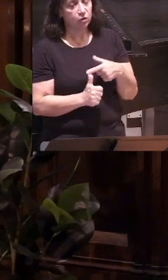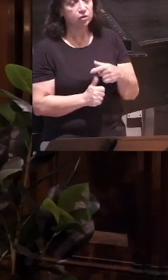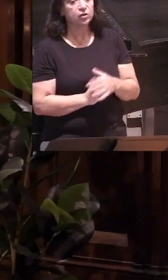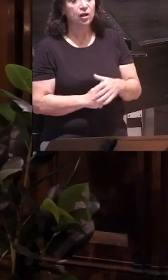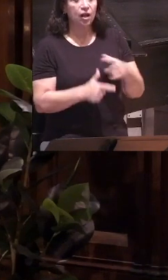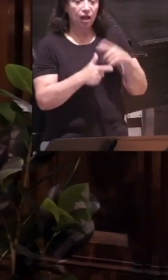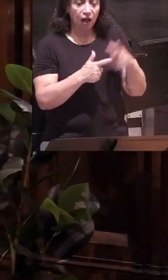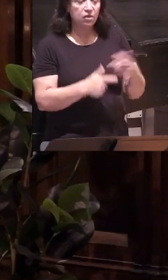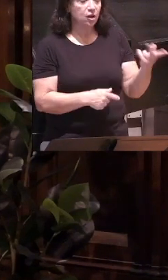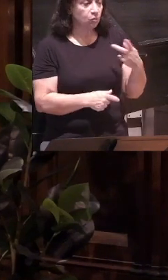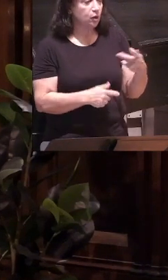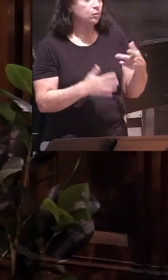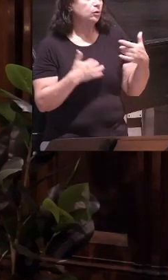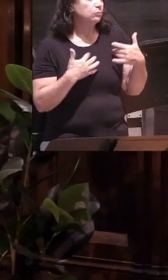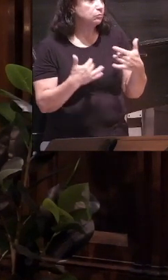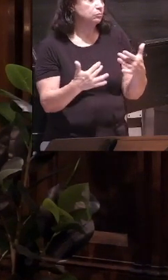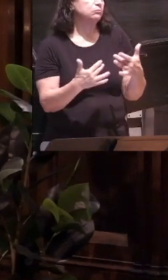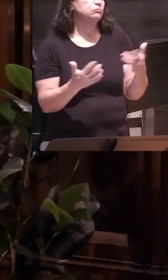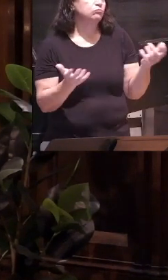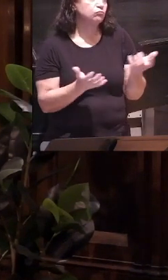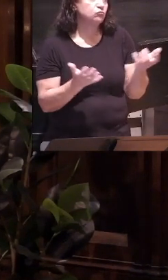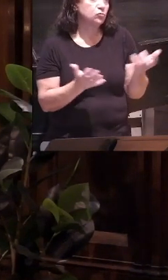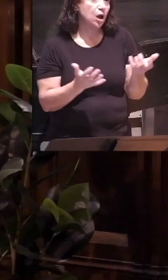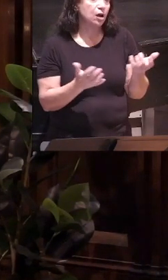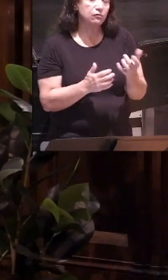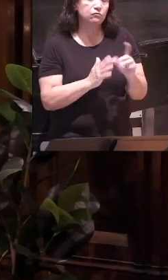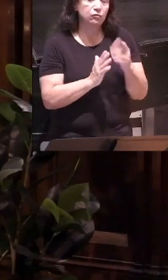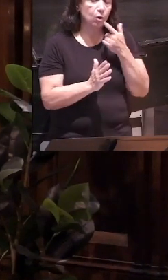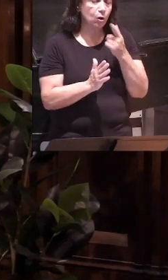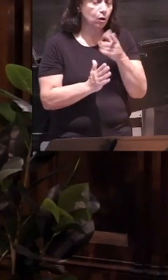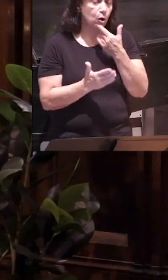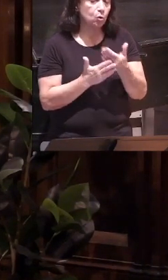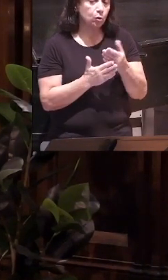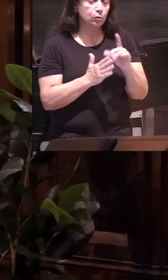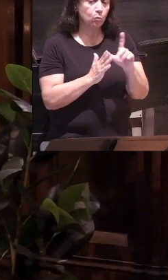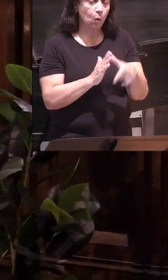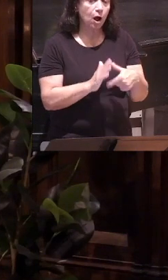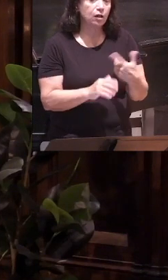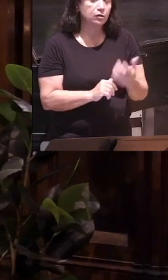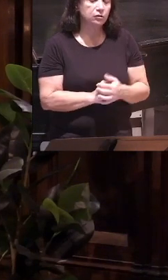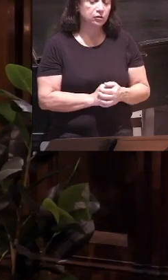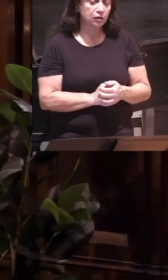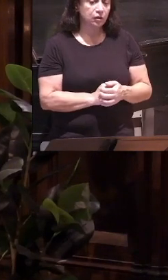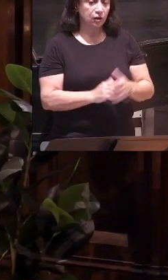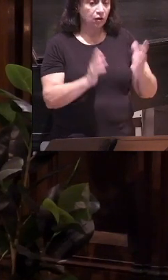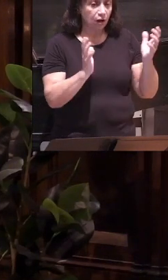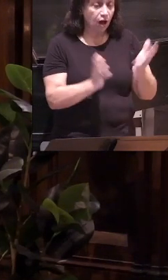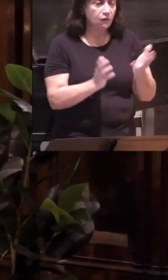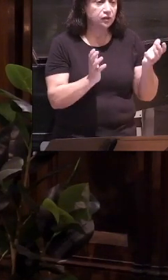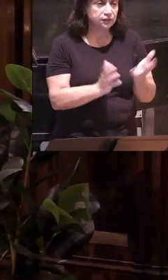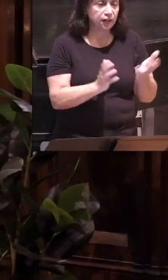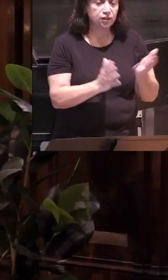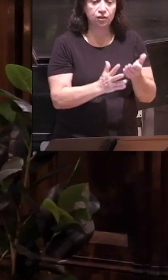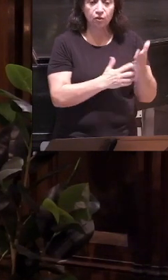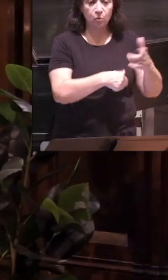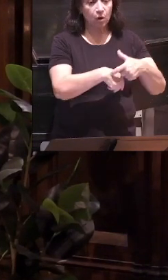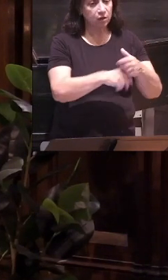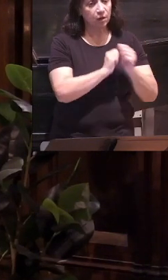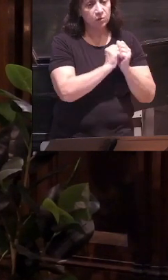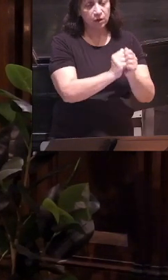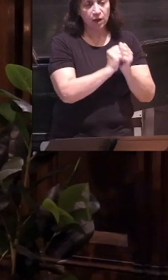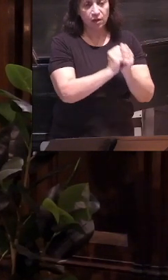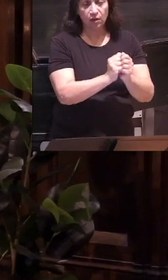And then we proceeded to talk for a good while. And all of our conversations throughout our time